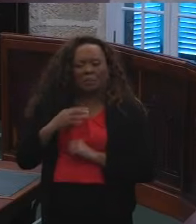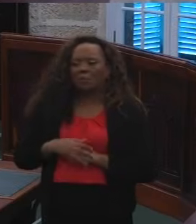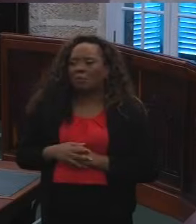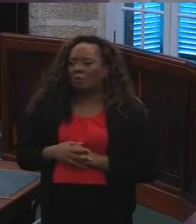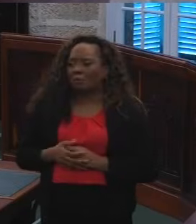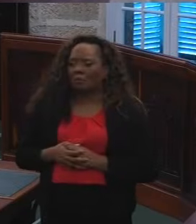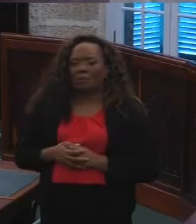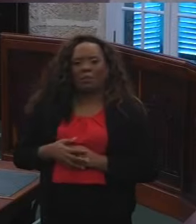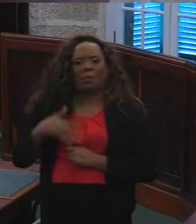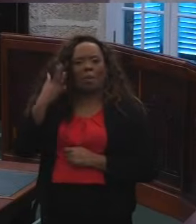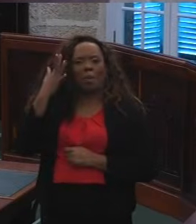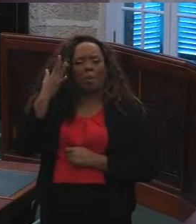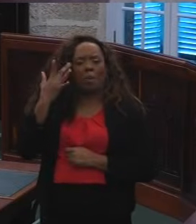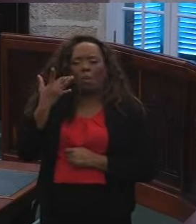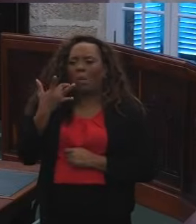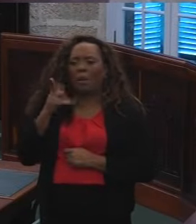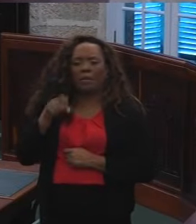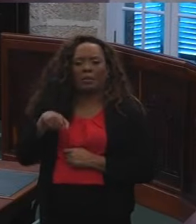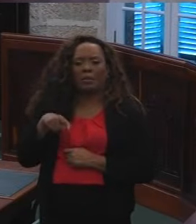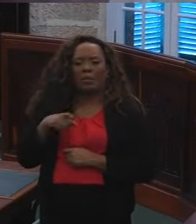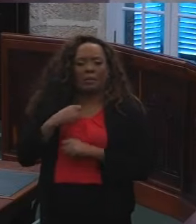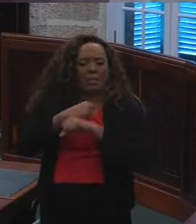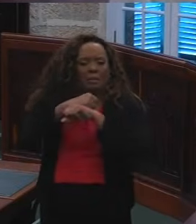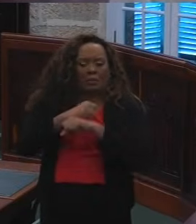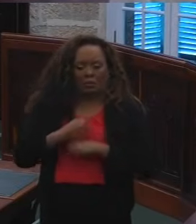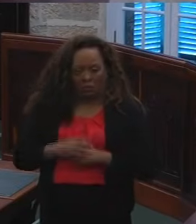and protection was subjected to,